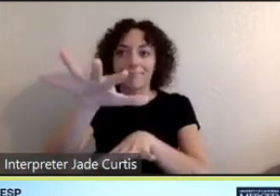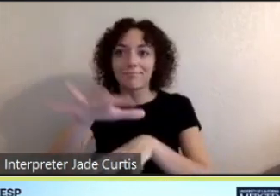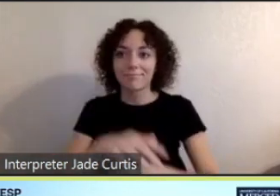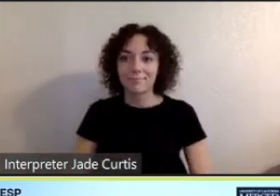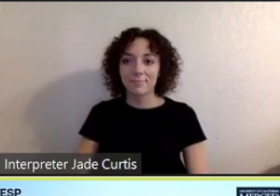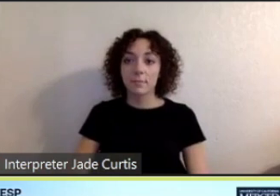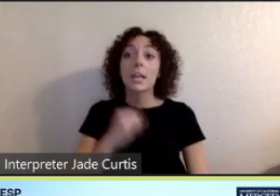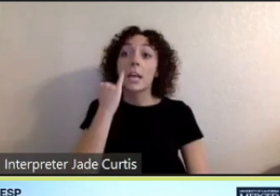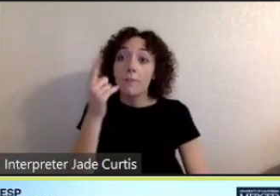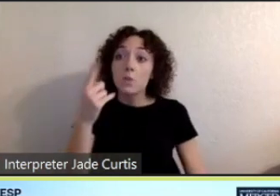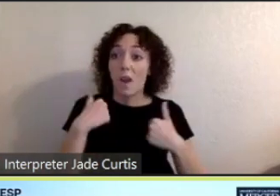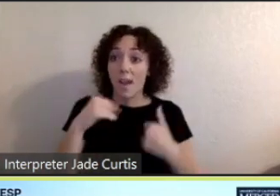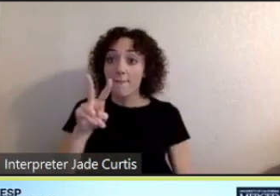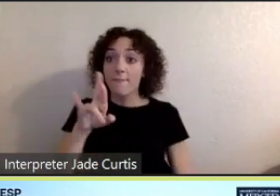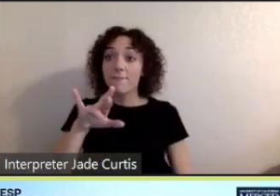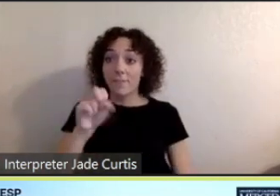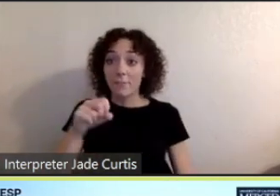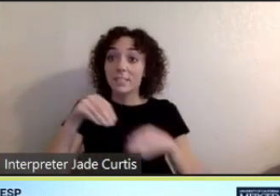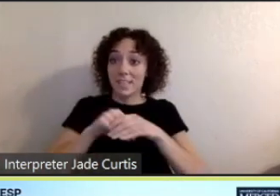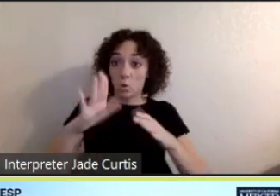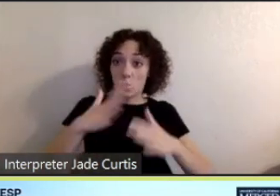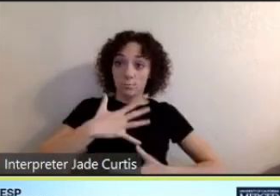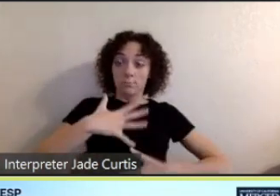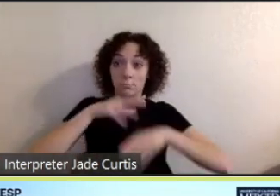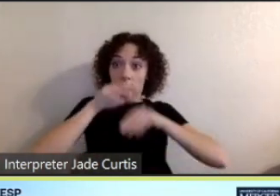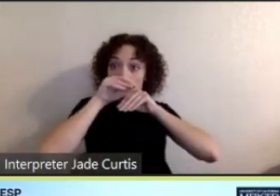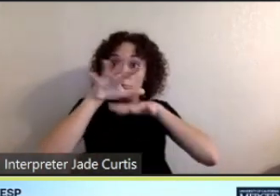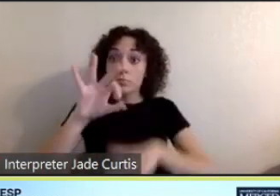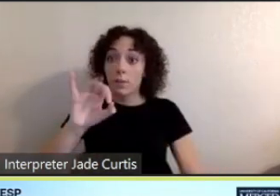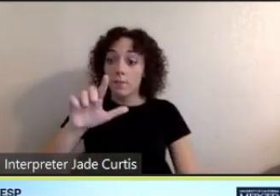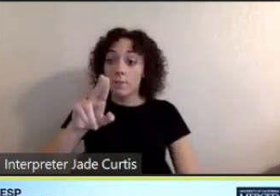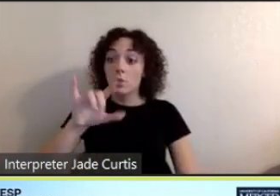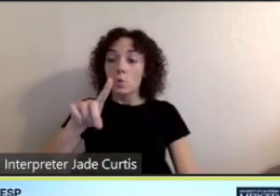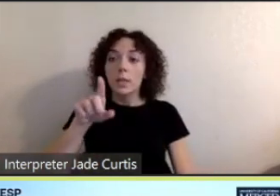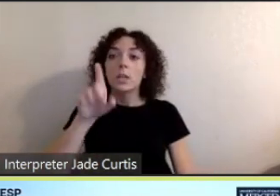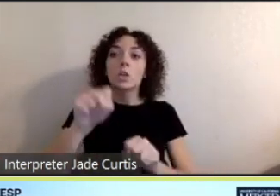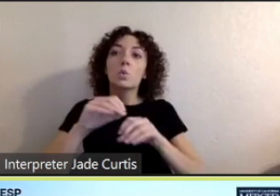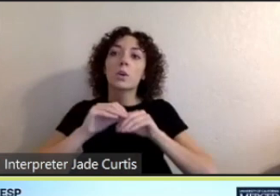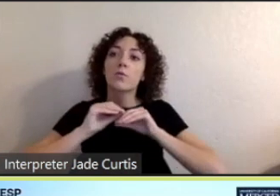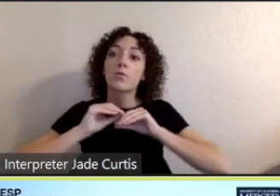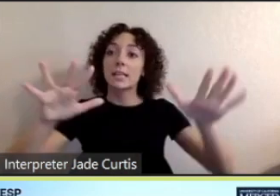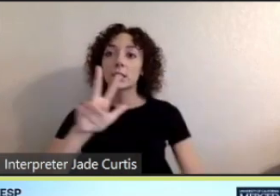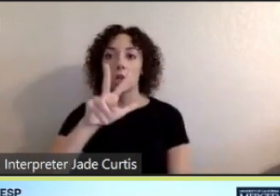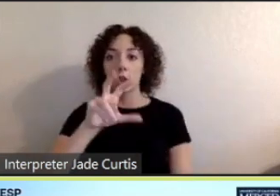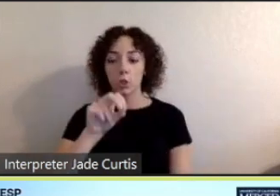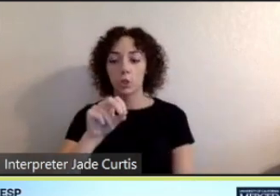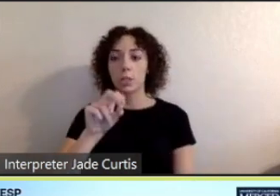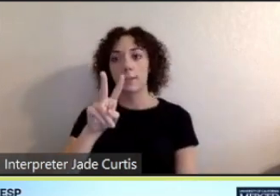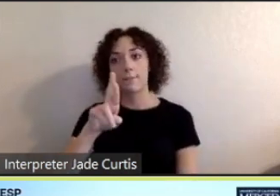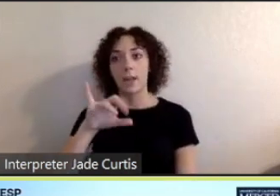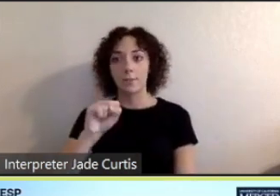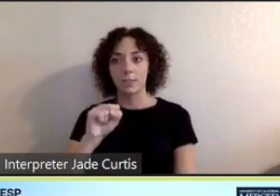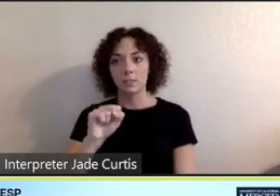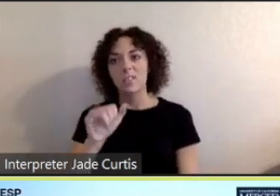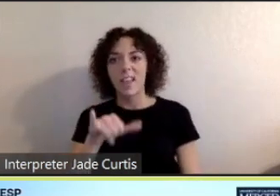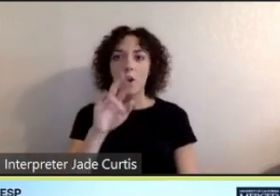viruses in your respiratory fluid, you might release 30 viruses in terms of the number of RNA copies of it.